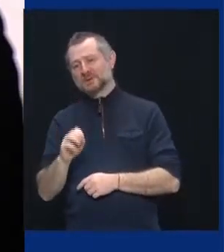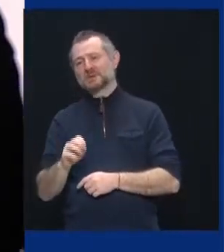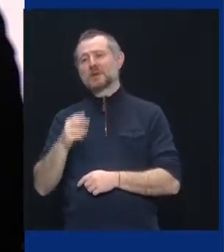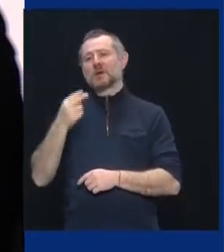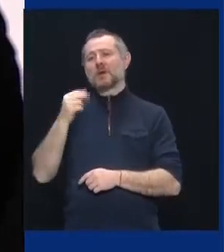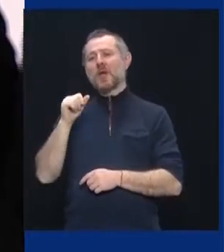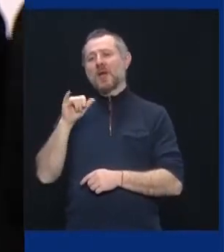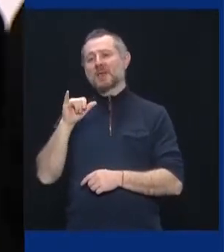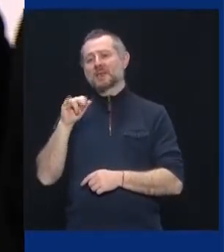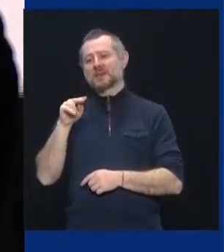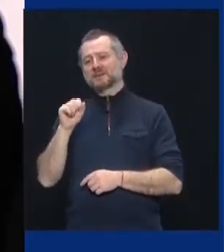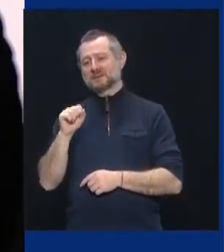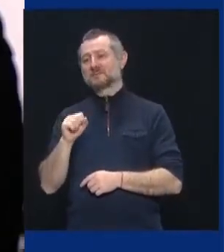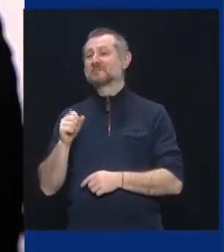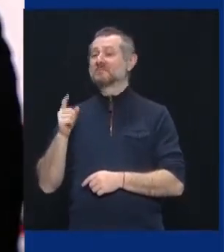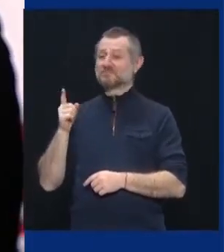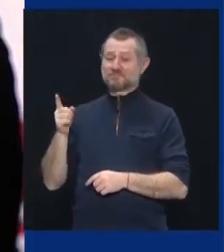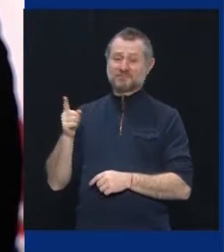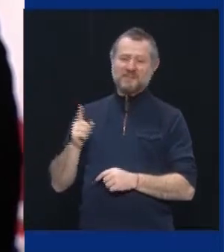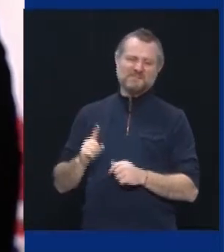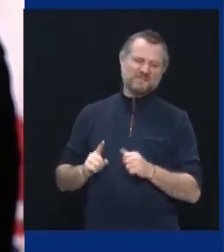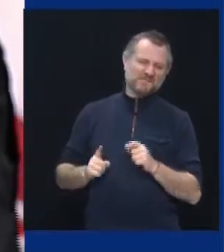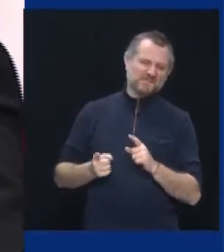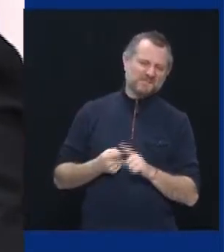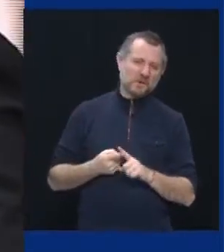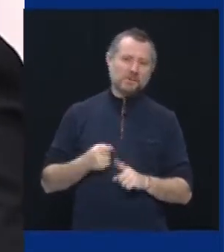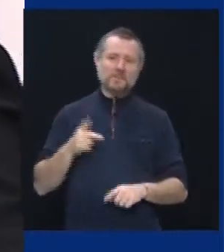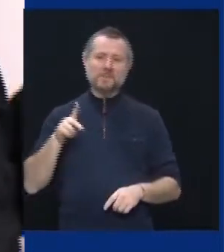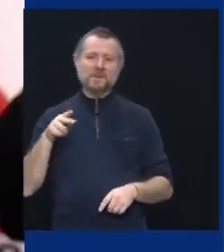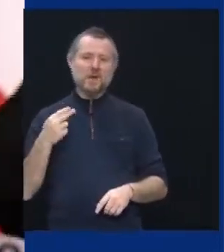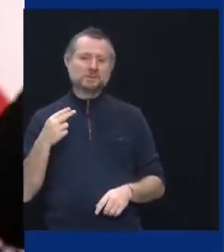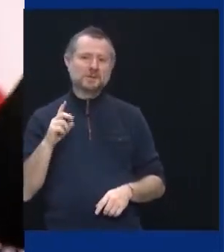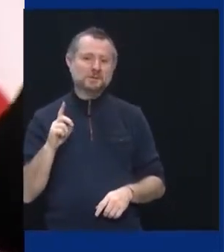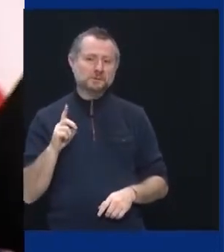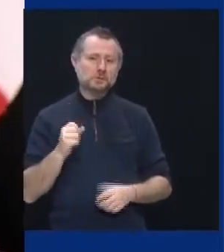PhD social worker from Columbia University, first black.